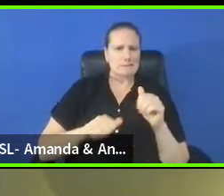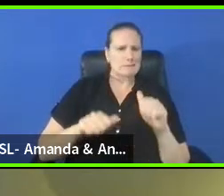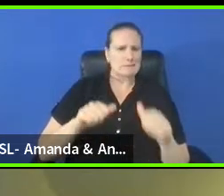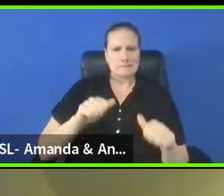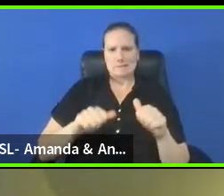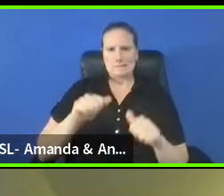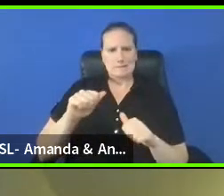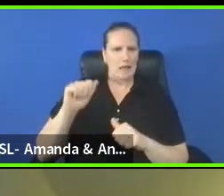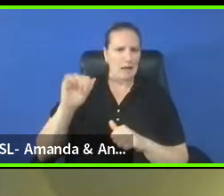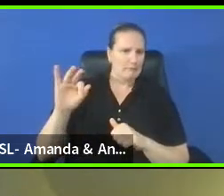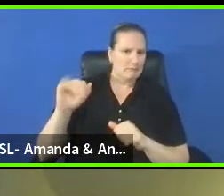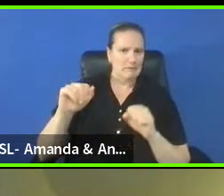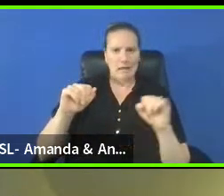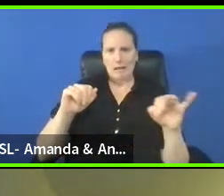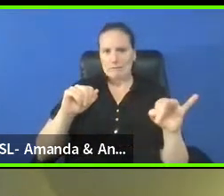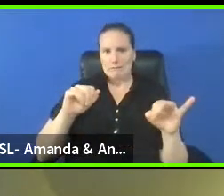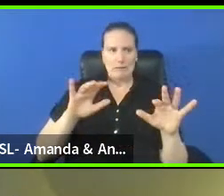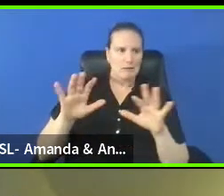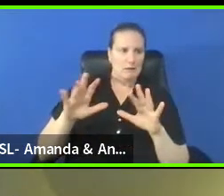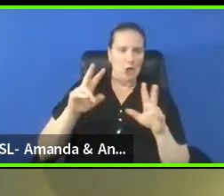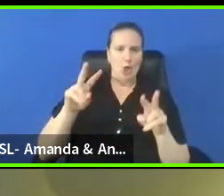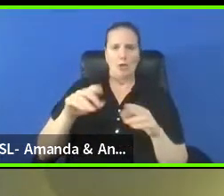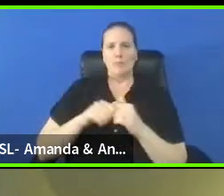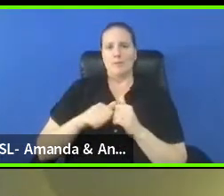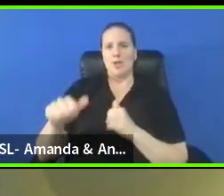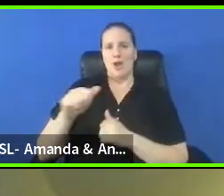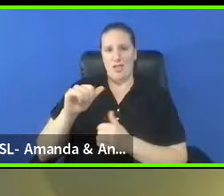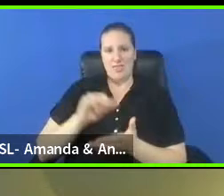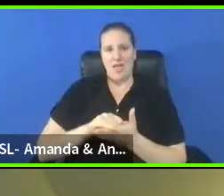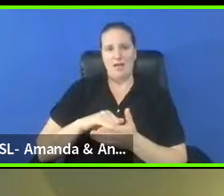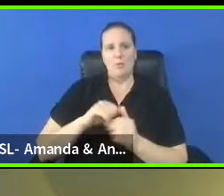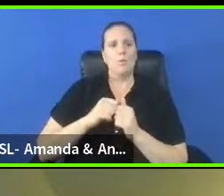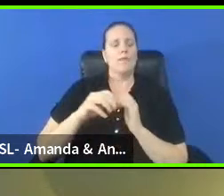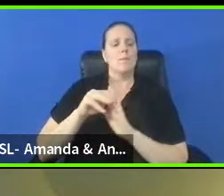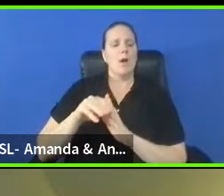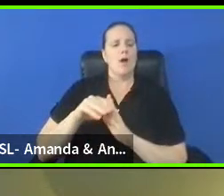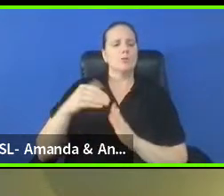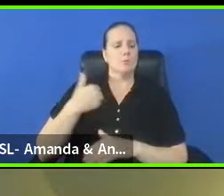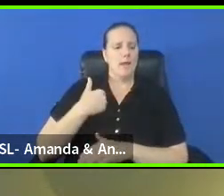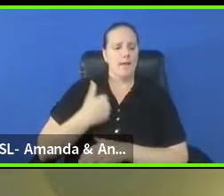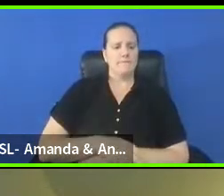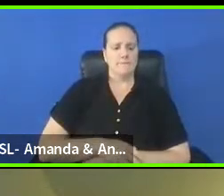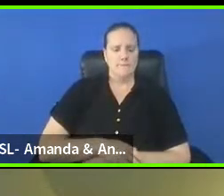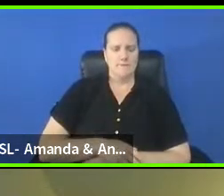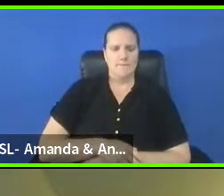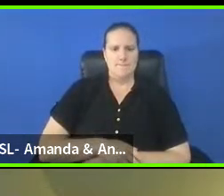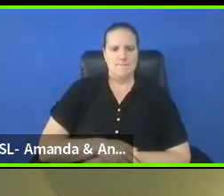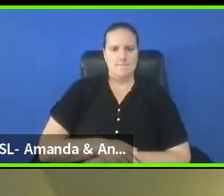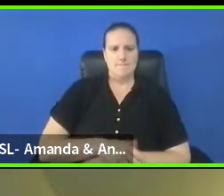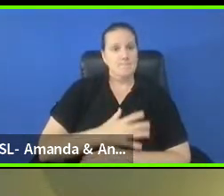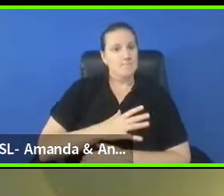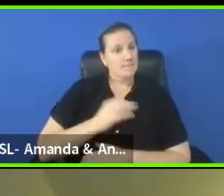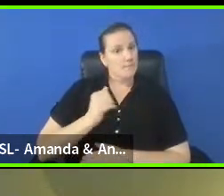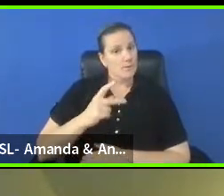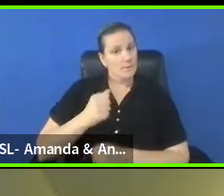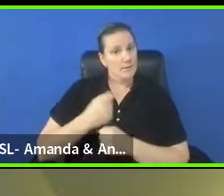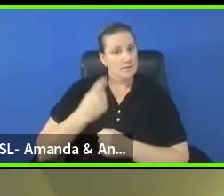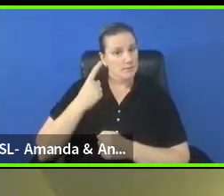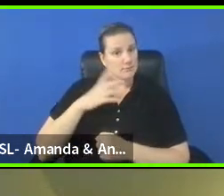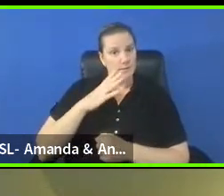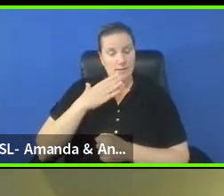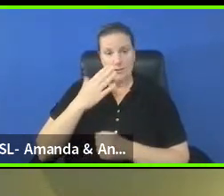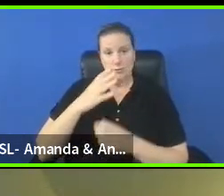at anything beyond that with the models that we have. Okay, that makes sense. Thanks so